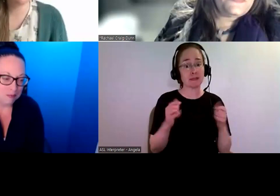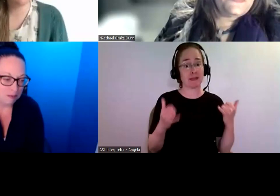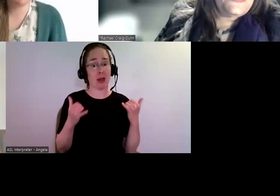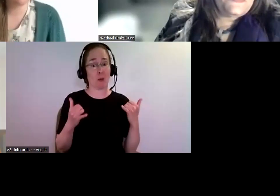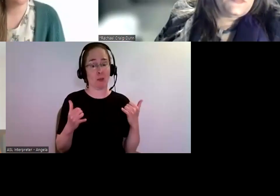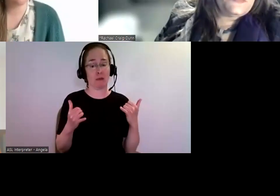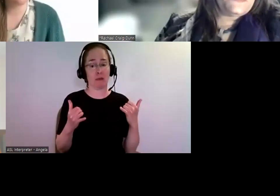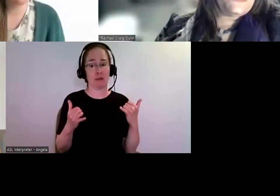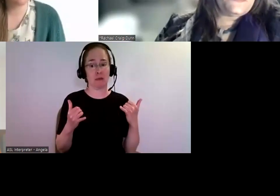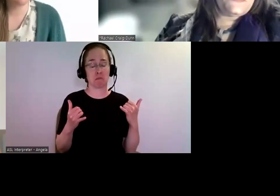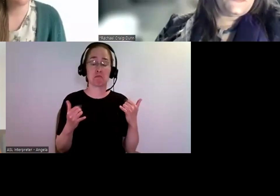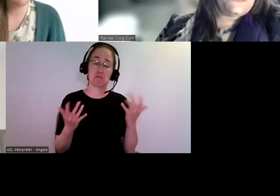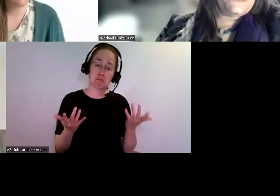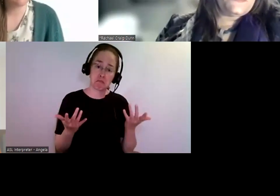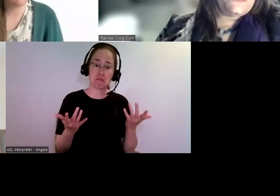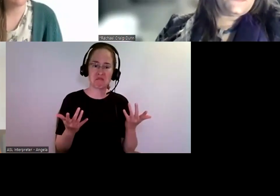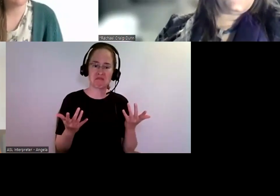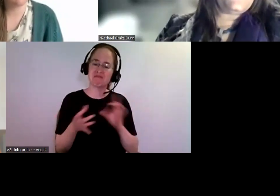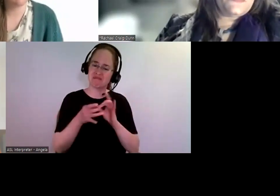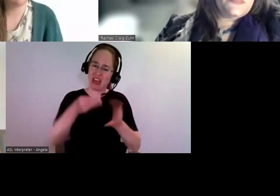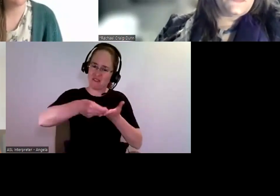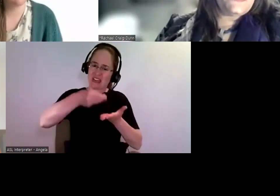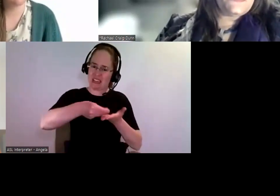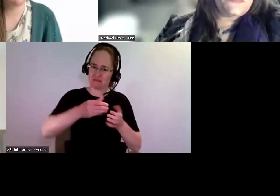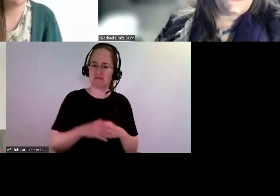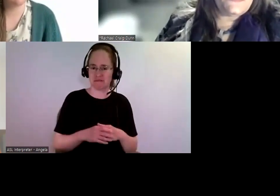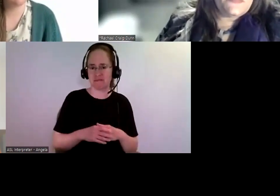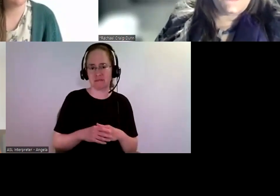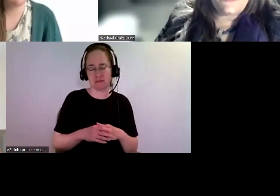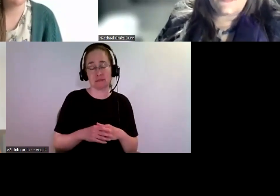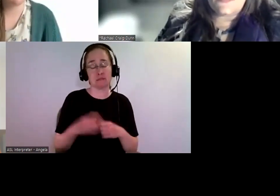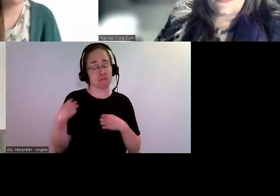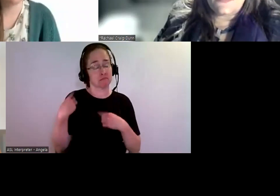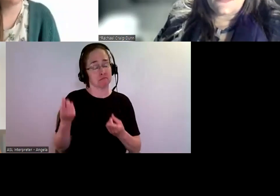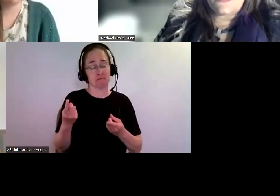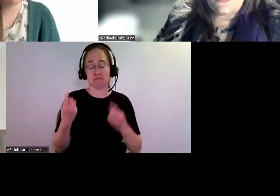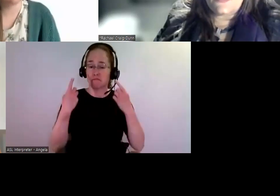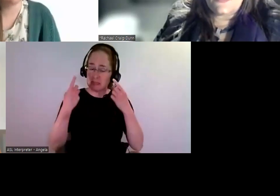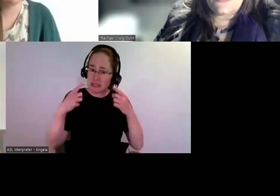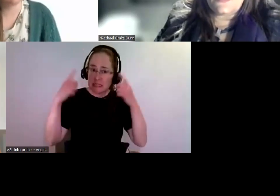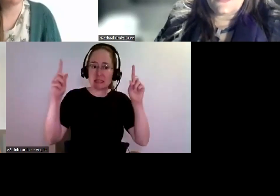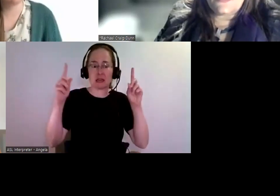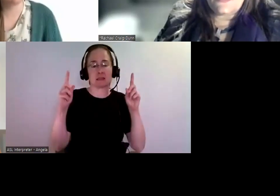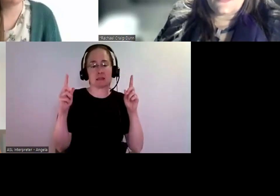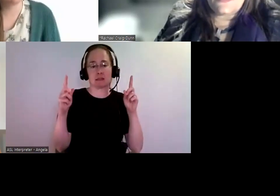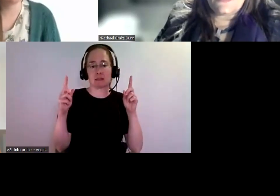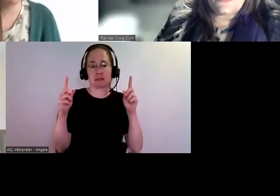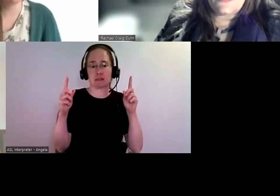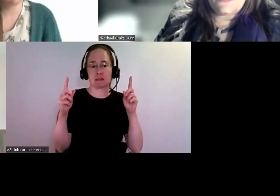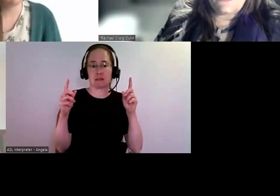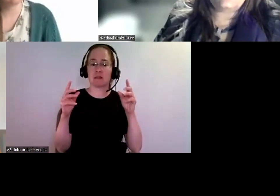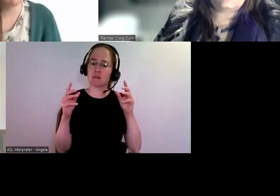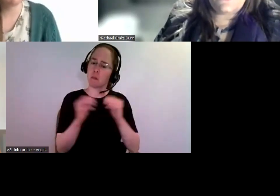point, it's mostly a question of funding. We have had great success with having more traditional